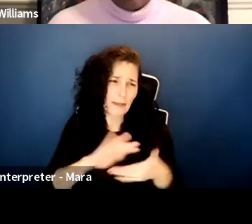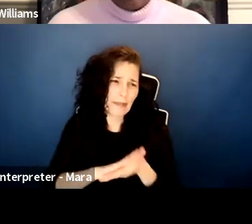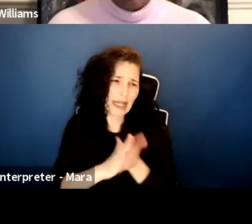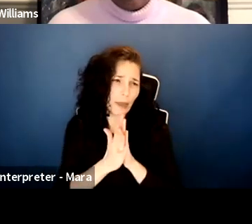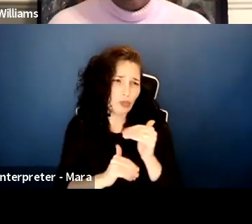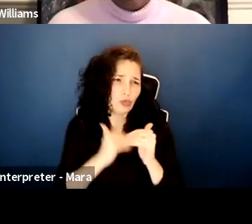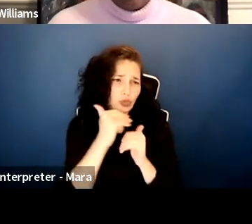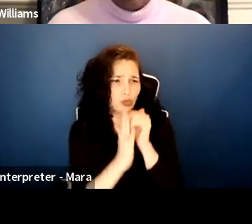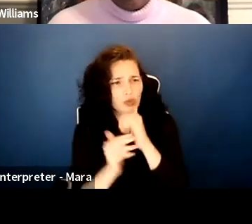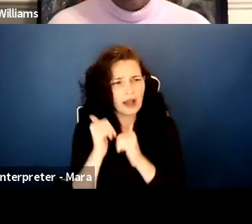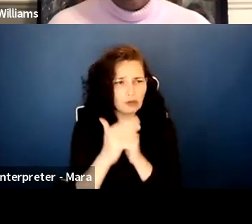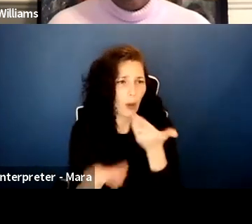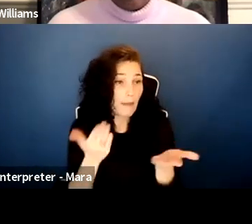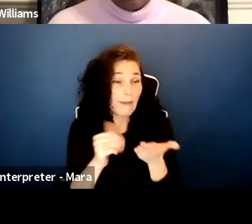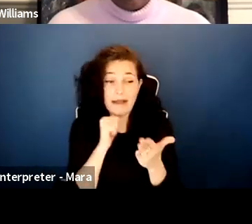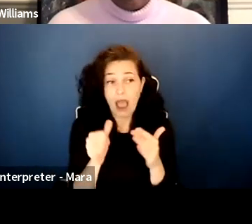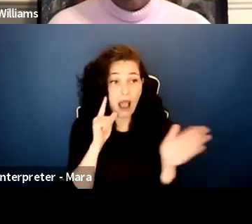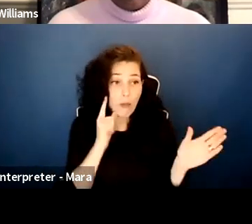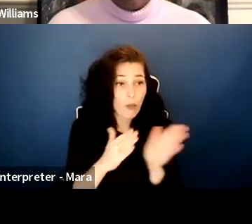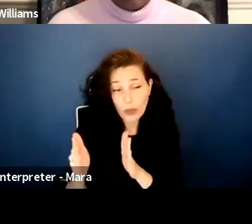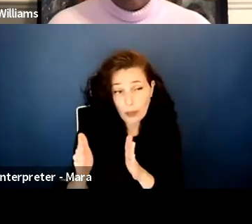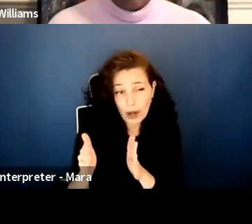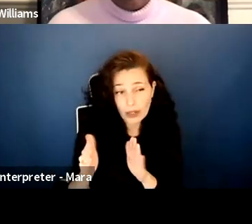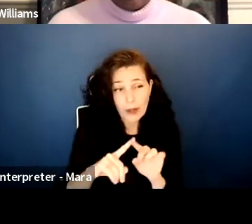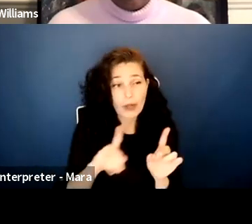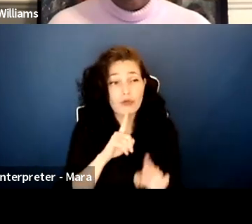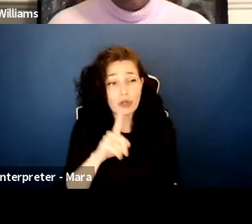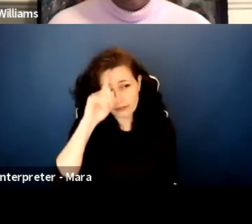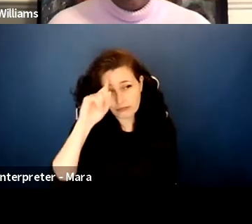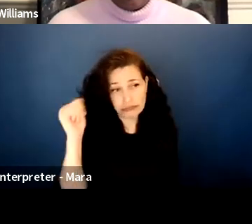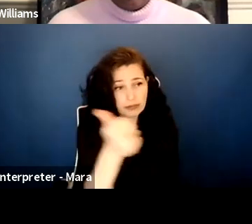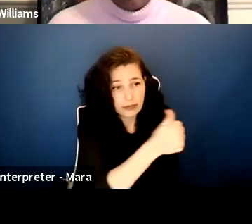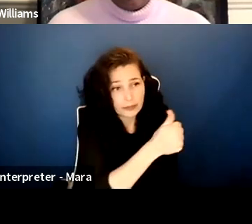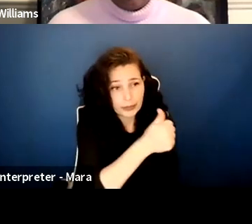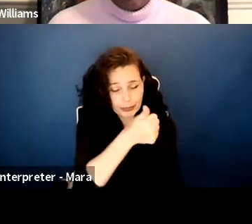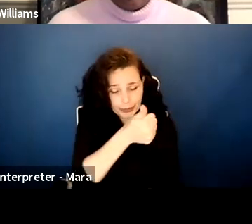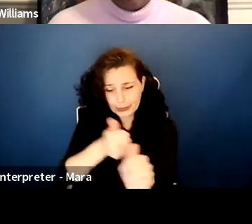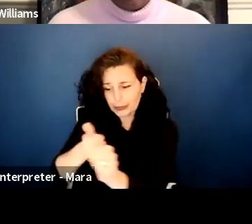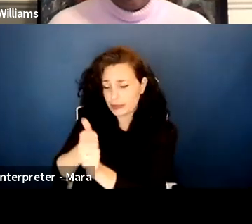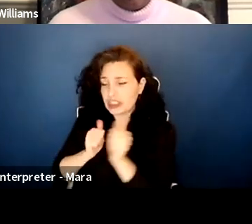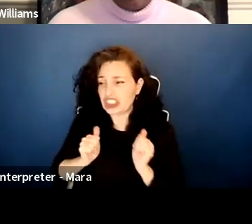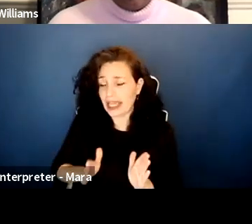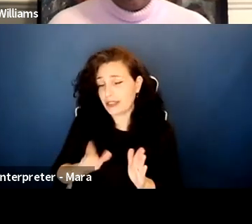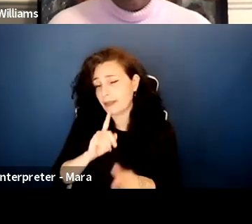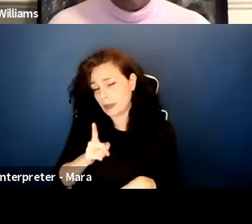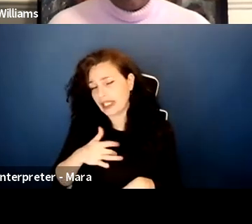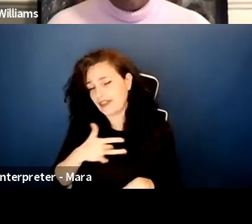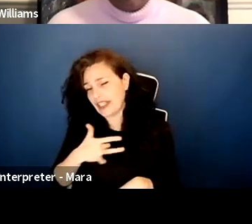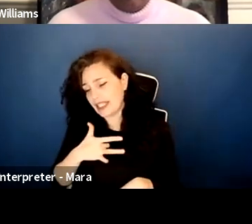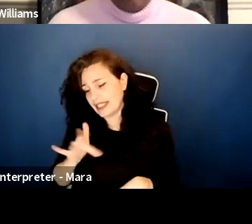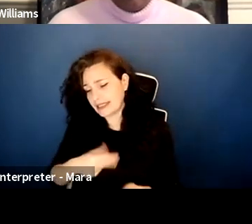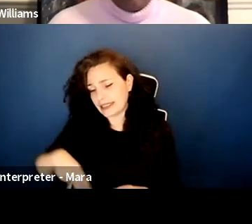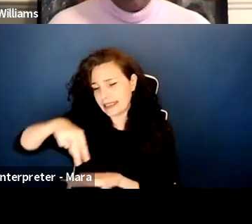prepared. So it's up to you, it's up to the actor, but I've always find that standing really helps